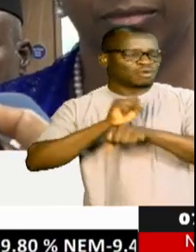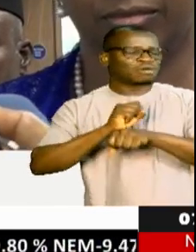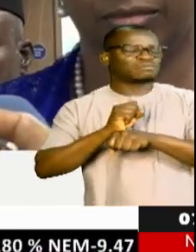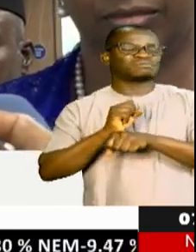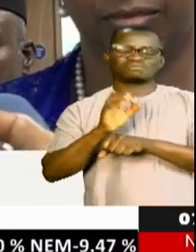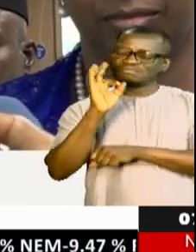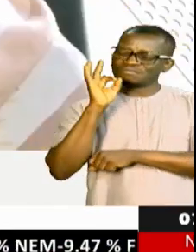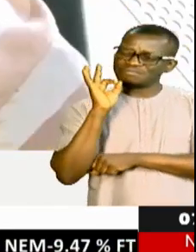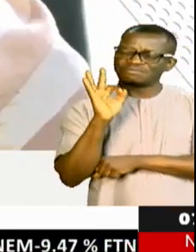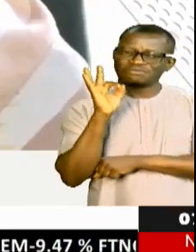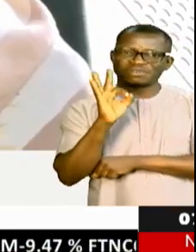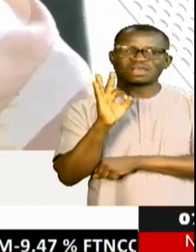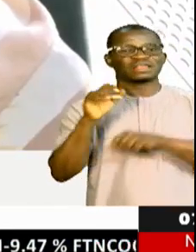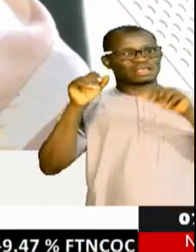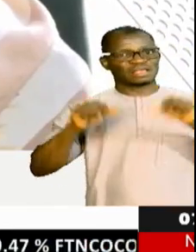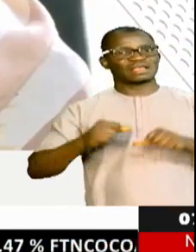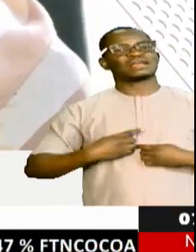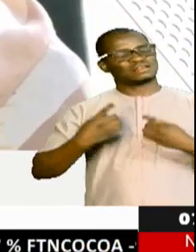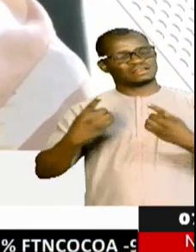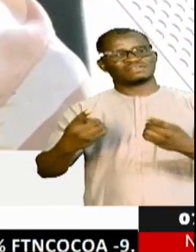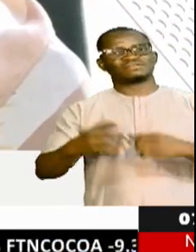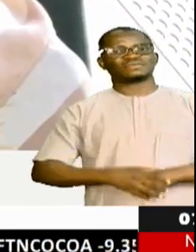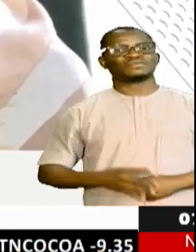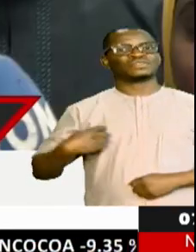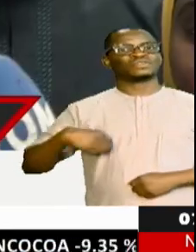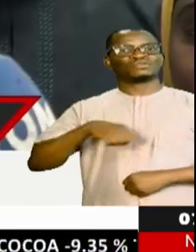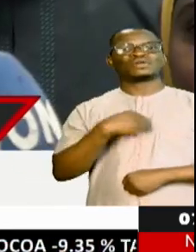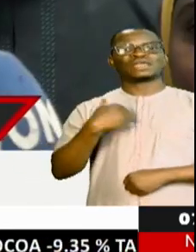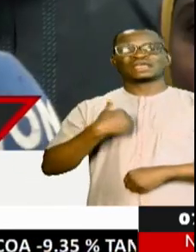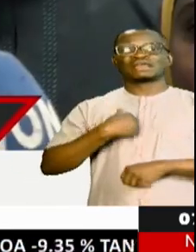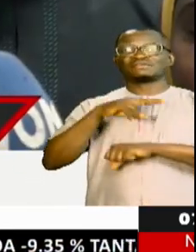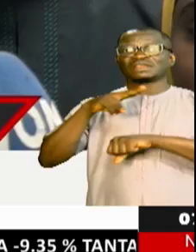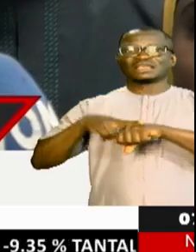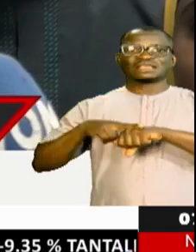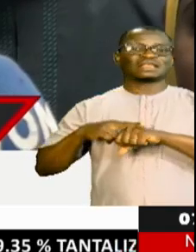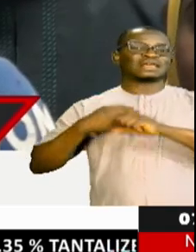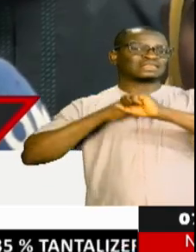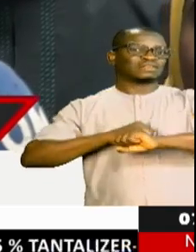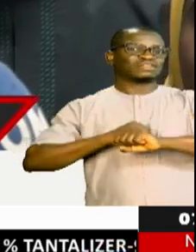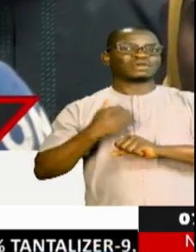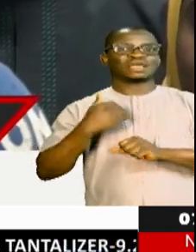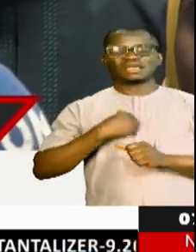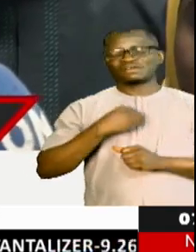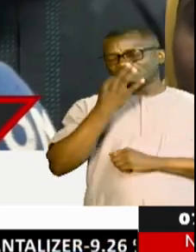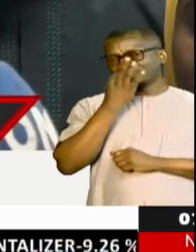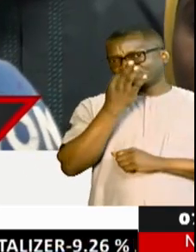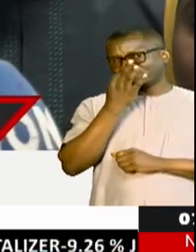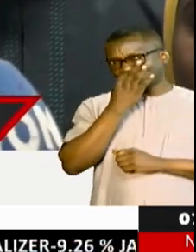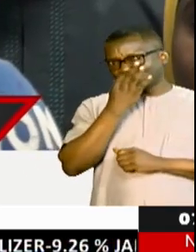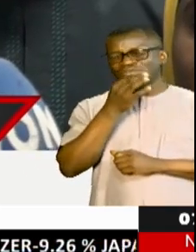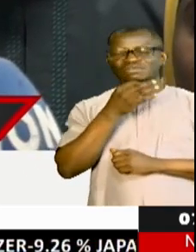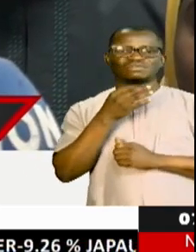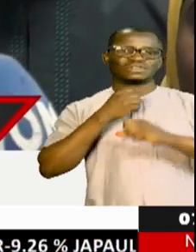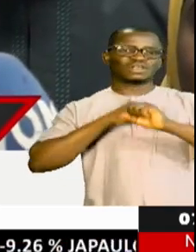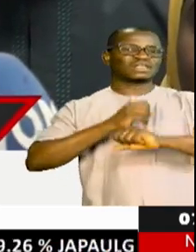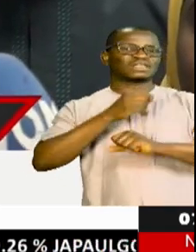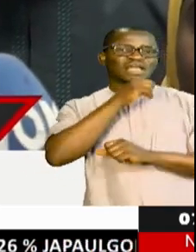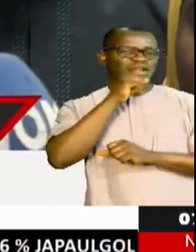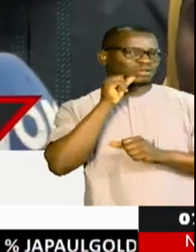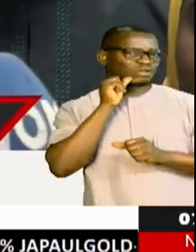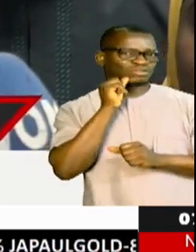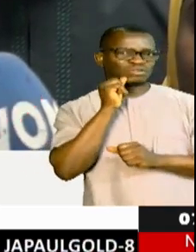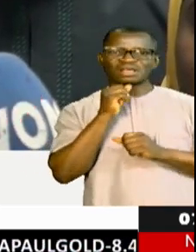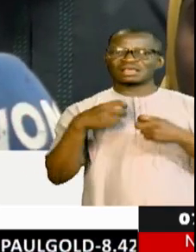fine and they will be able to deliver. We have our national security, which is core. We have our food security. Our agriculture is important. Our